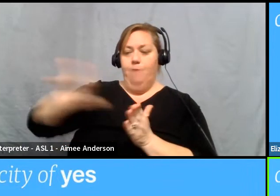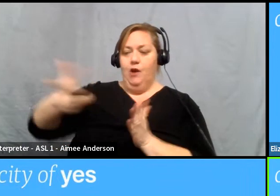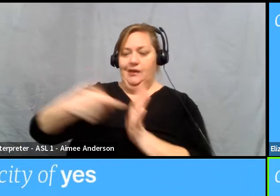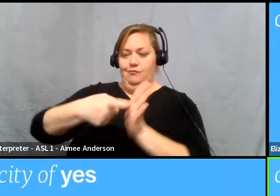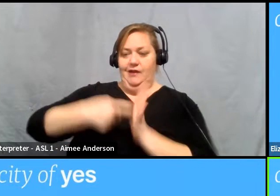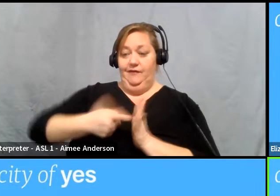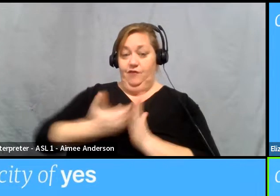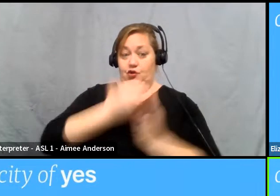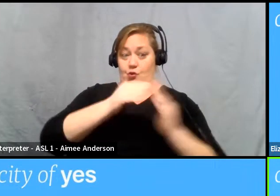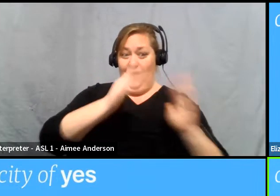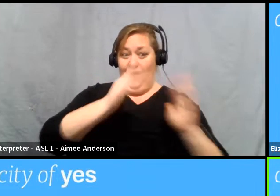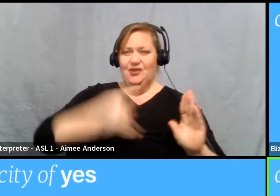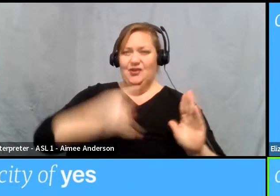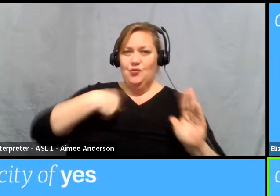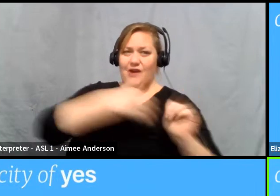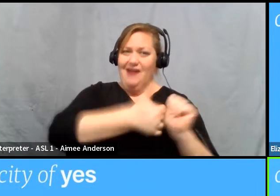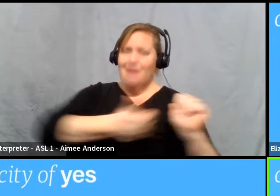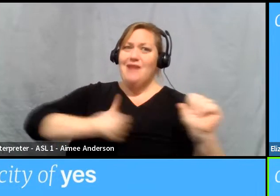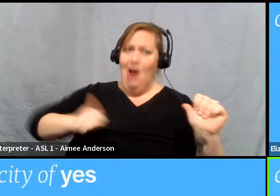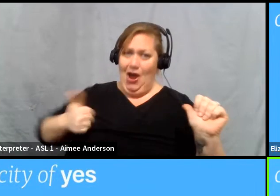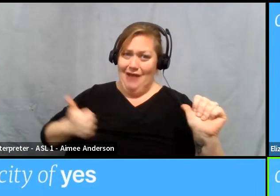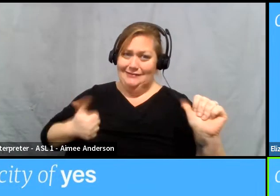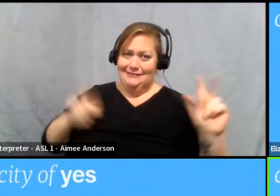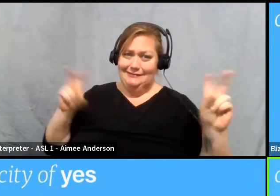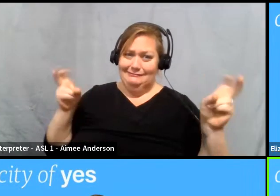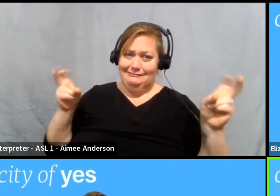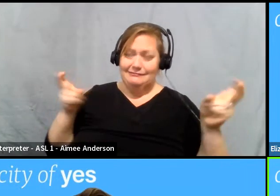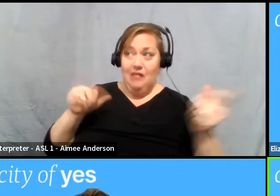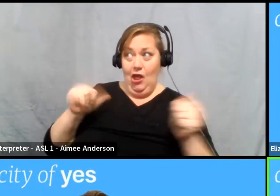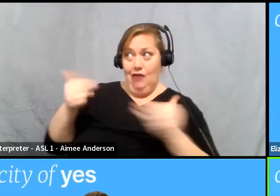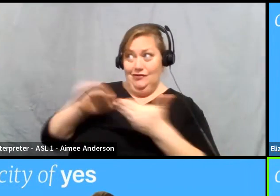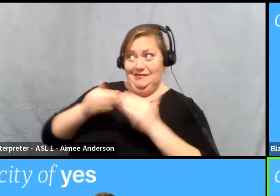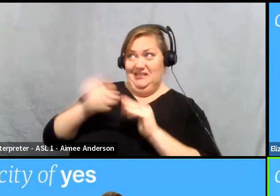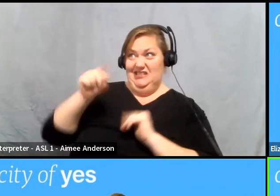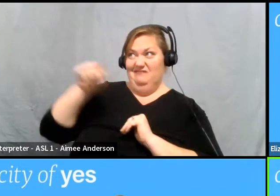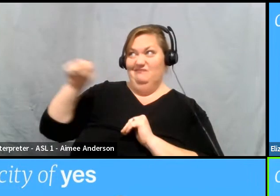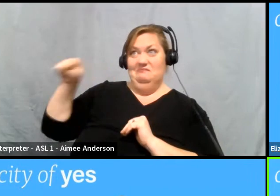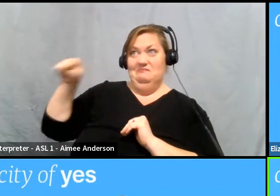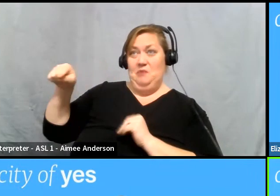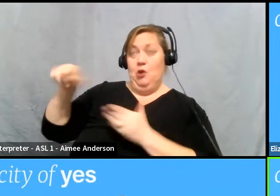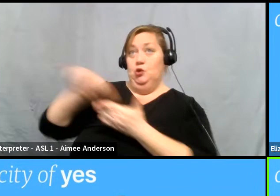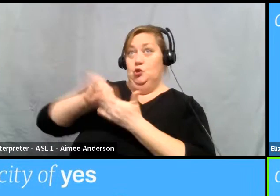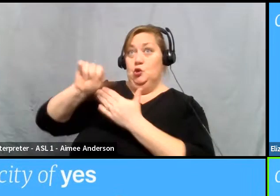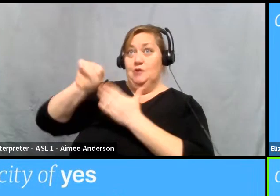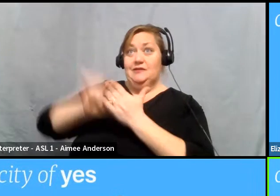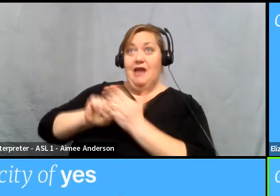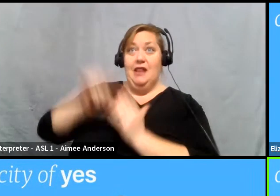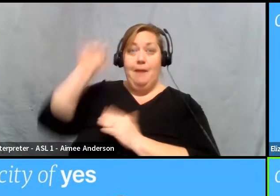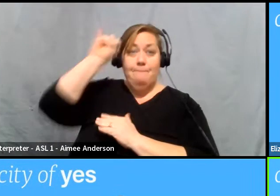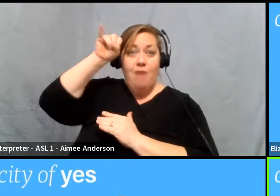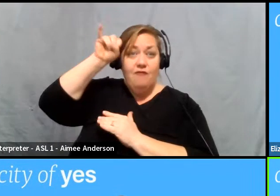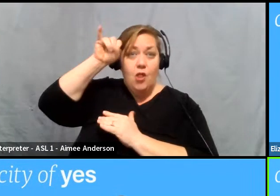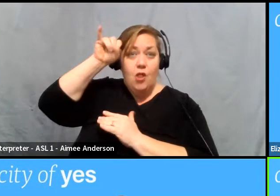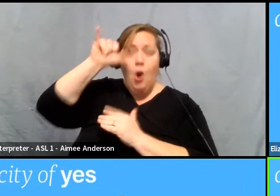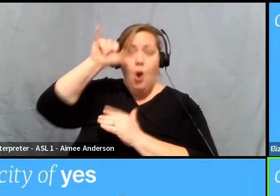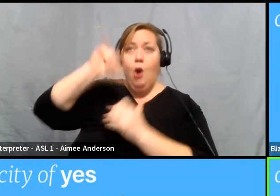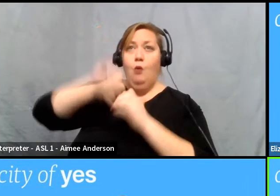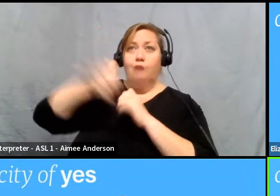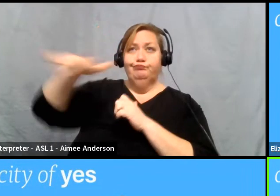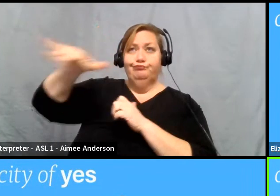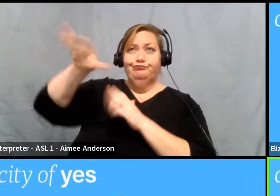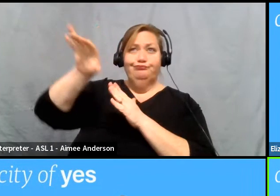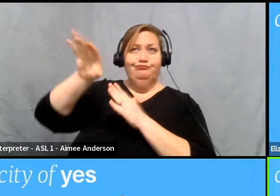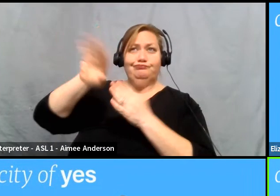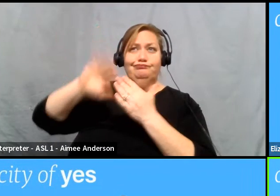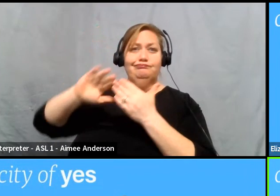housing. In fact, we're kind of behind the curve on that. There have been other cities in New York State, like Buffalo or around the country, that have removed